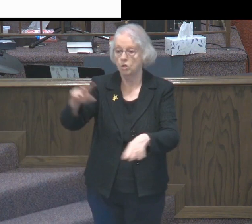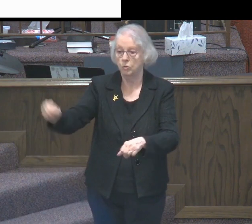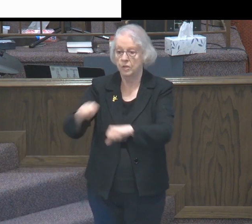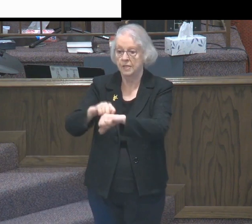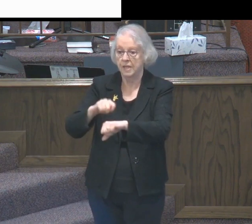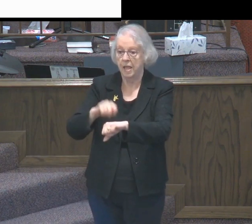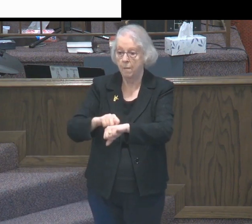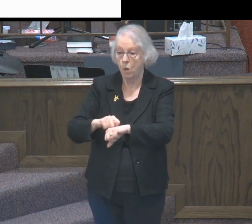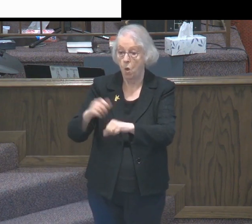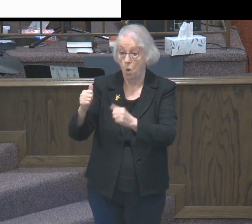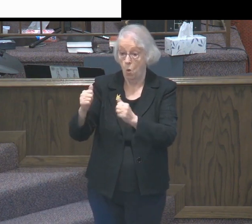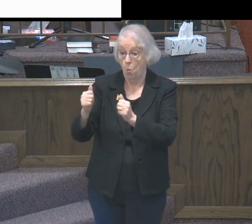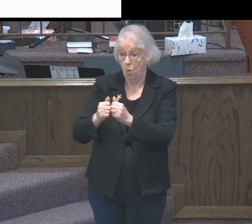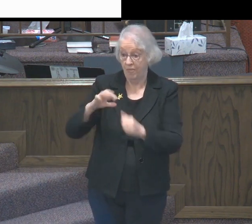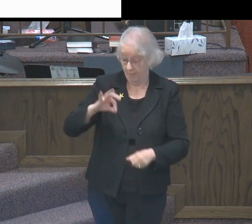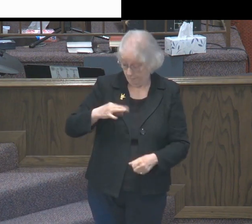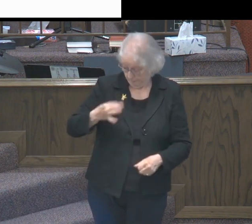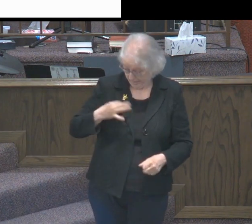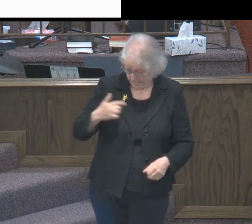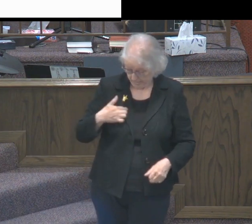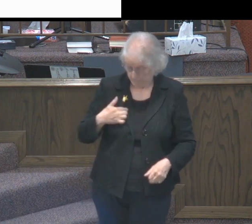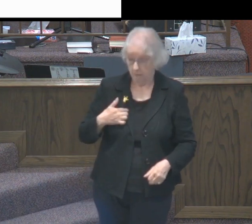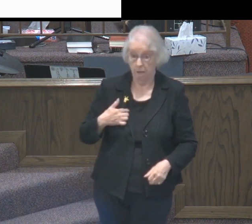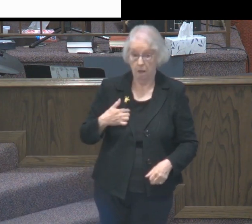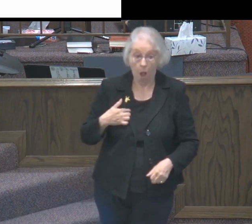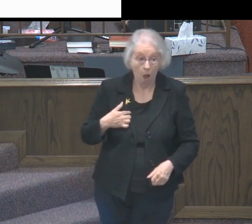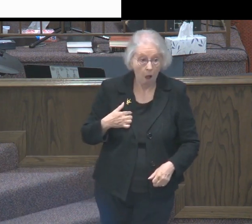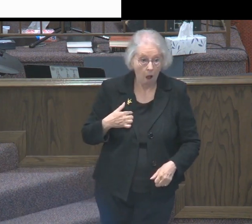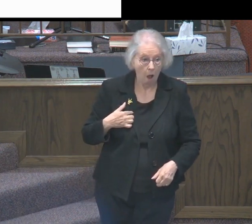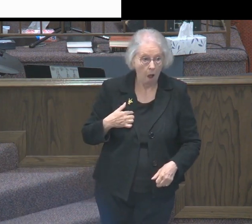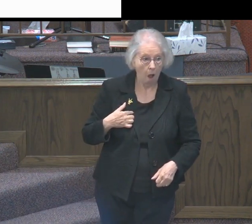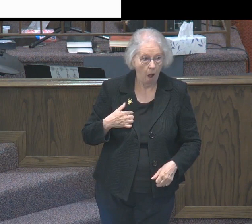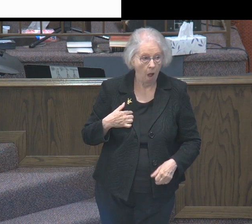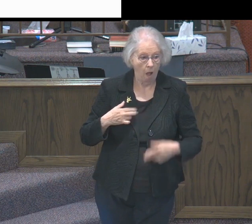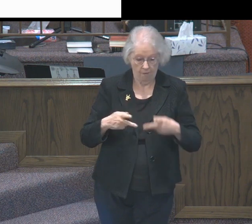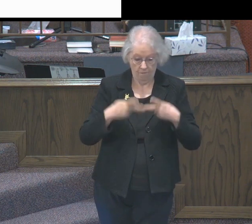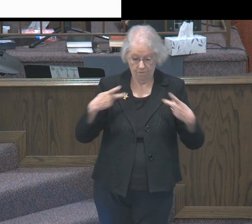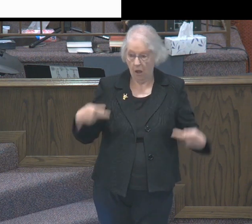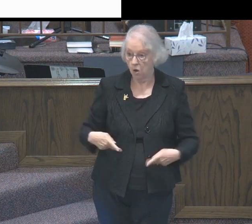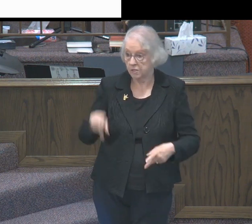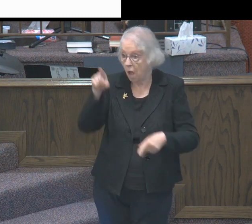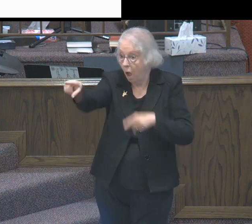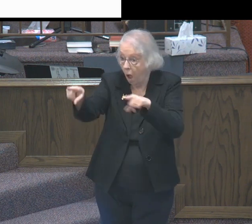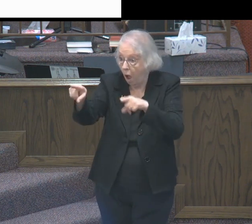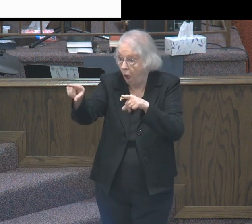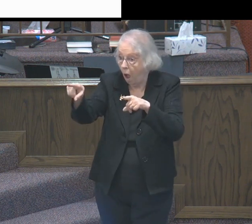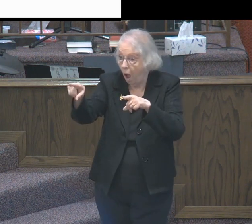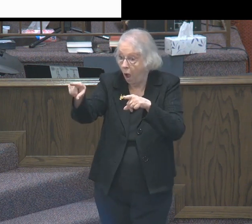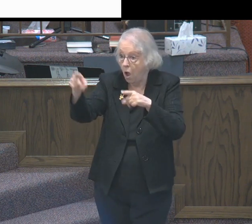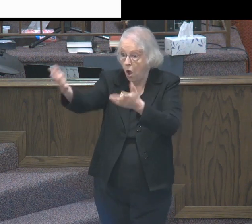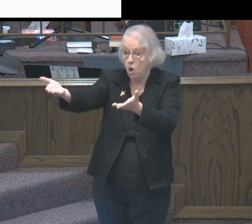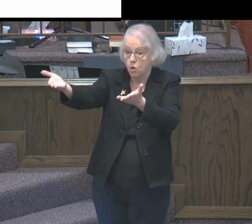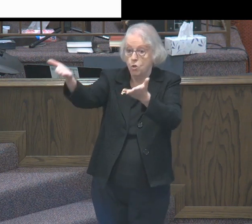morning with that in your lapel, you would have been looked at by the scribes and said, did you bring an